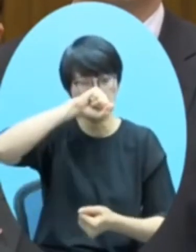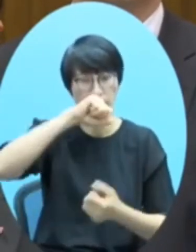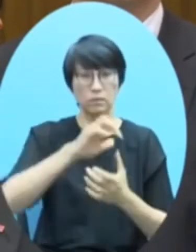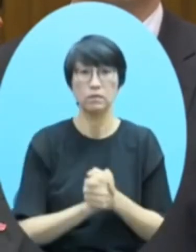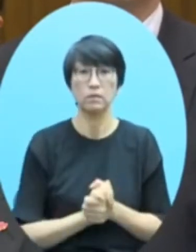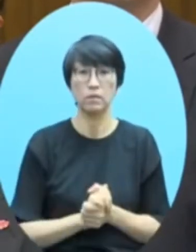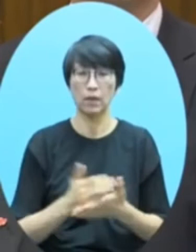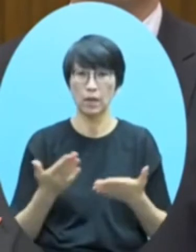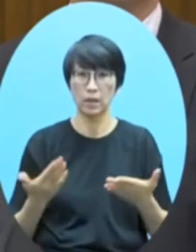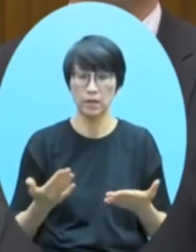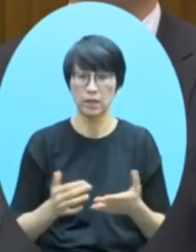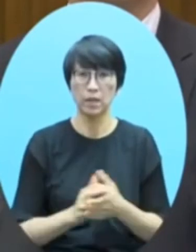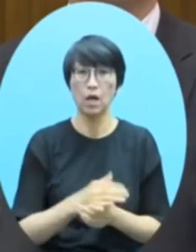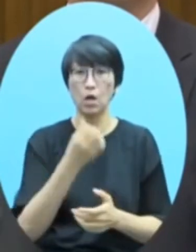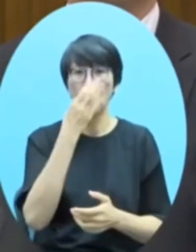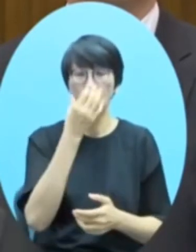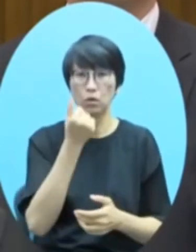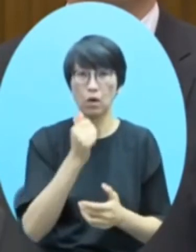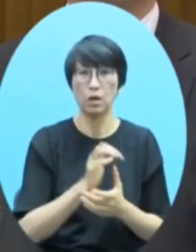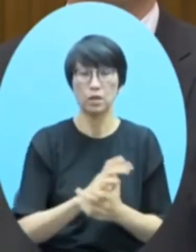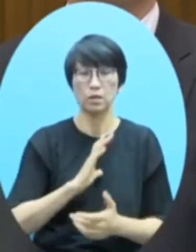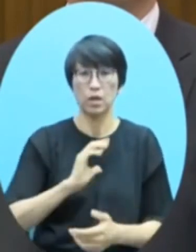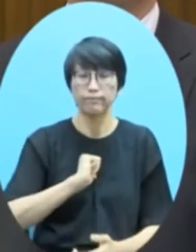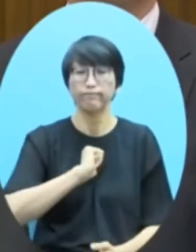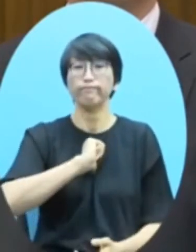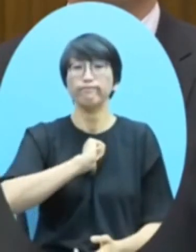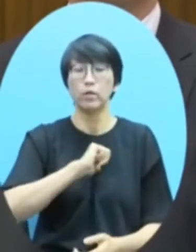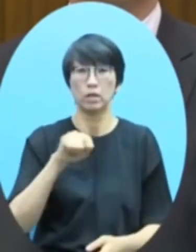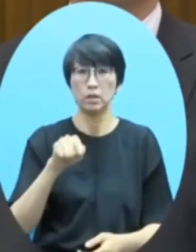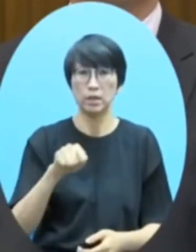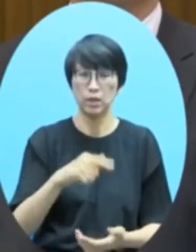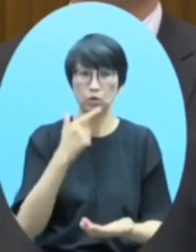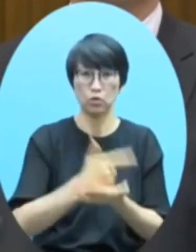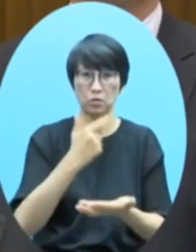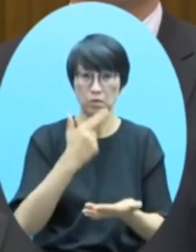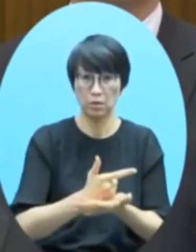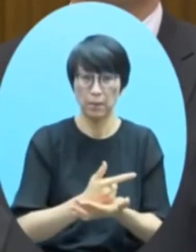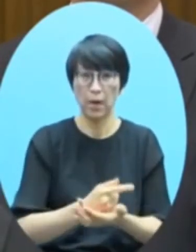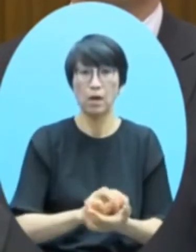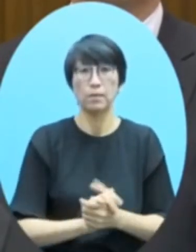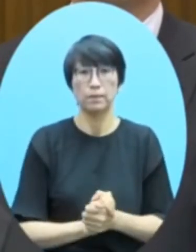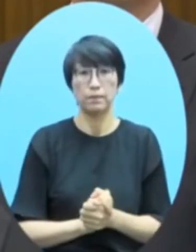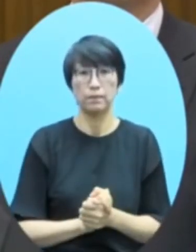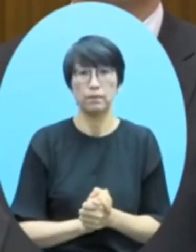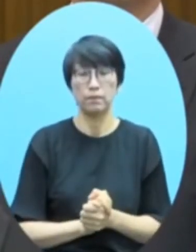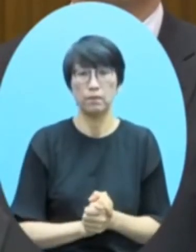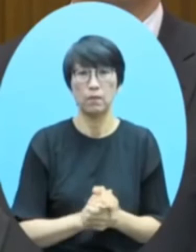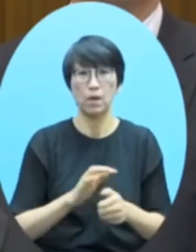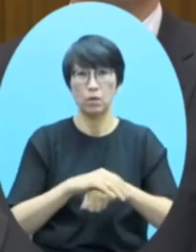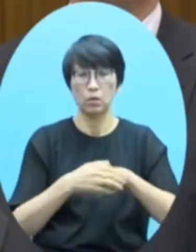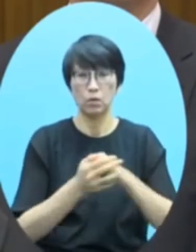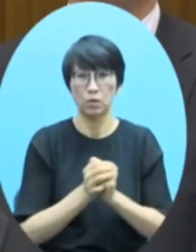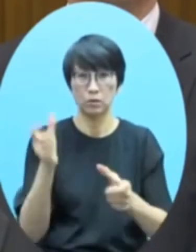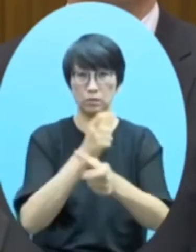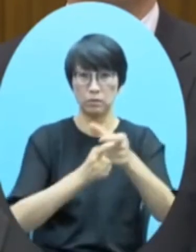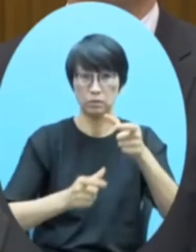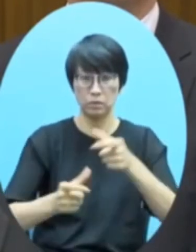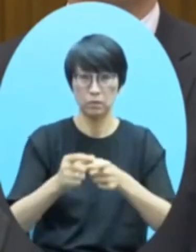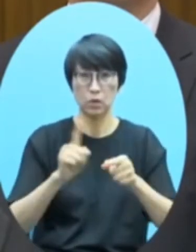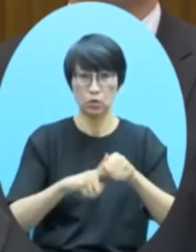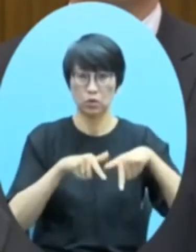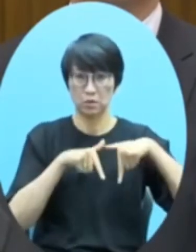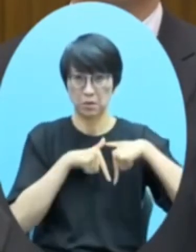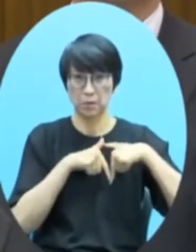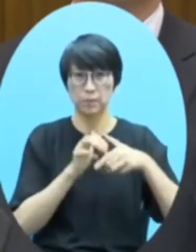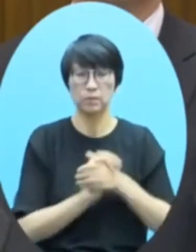still very proud of Hong Kong possessing these core values and being an international financial and business center